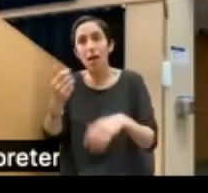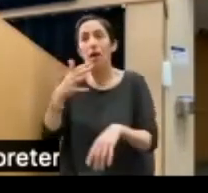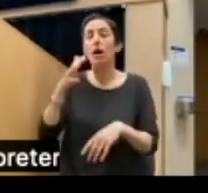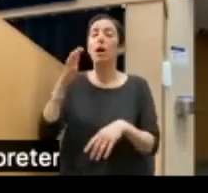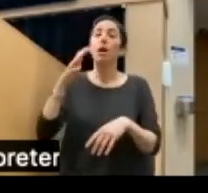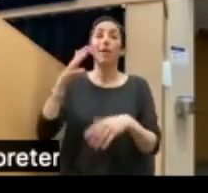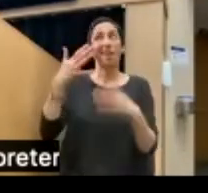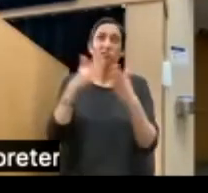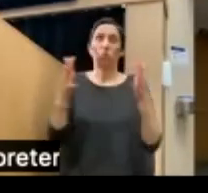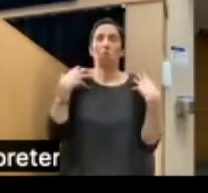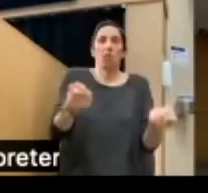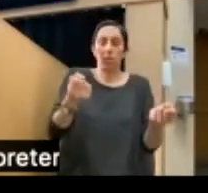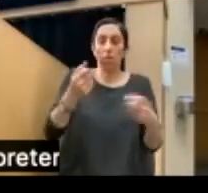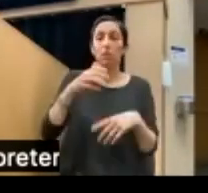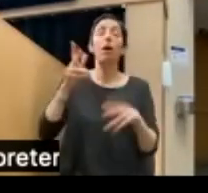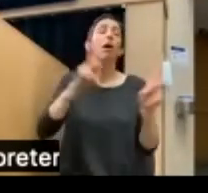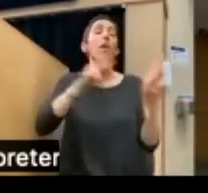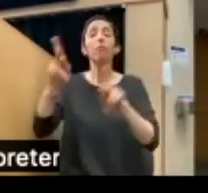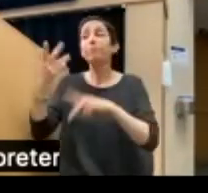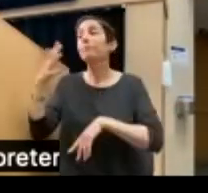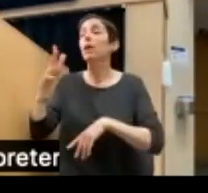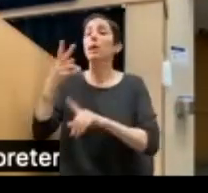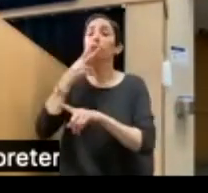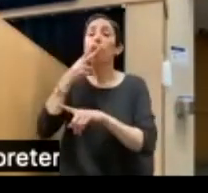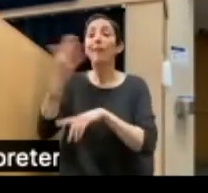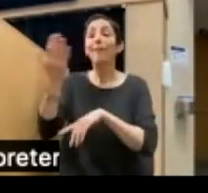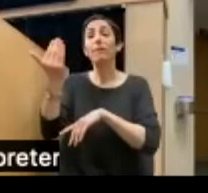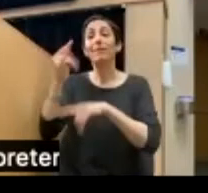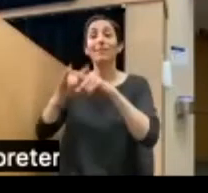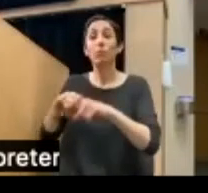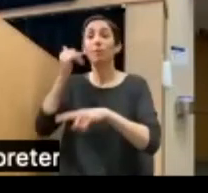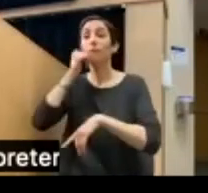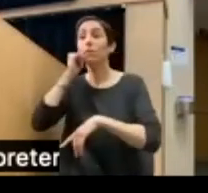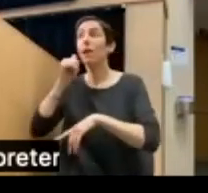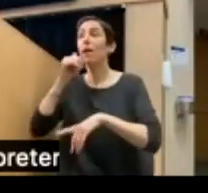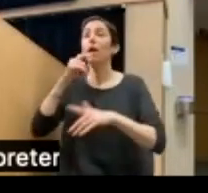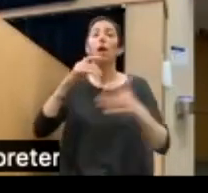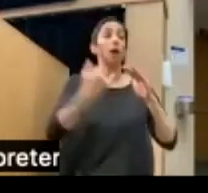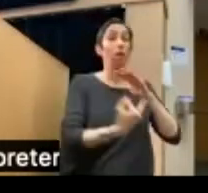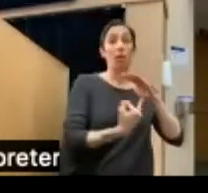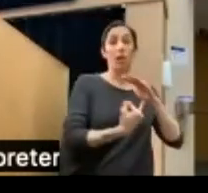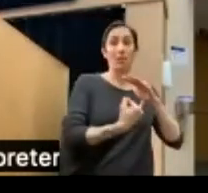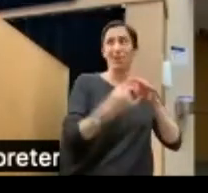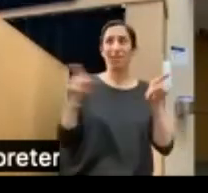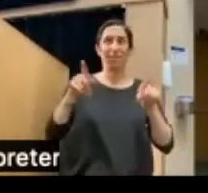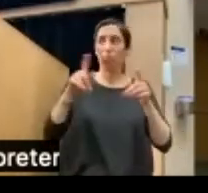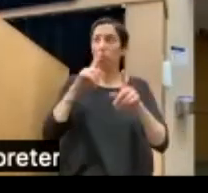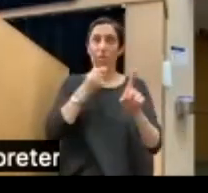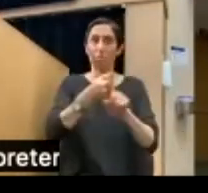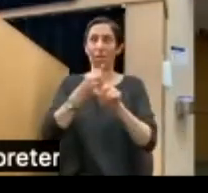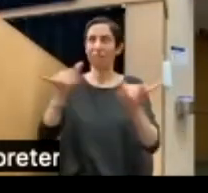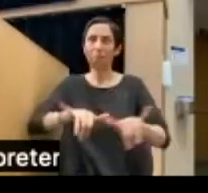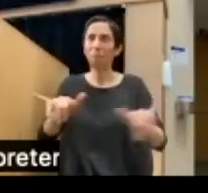15 cigarettes a day, Julianne Holstedt's studies, or even things like high blood pressure,